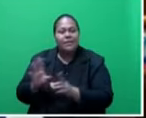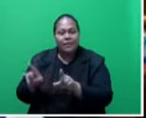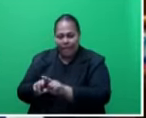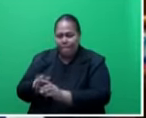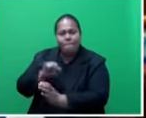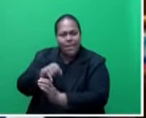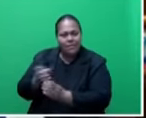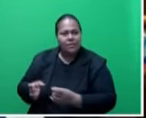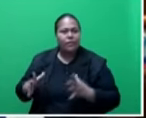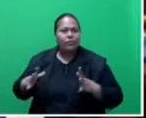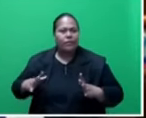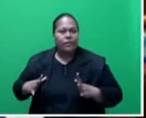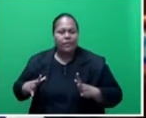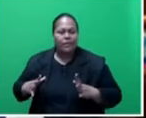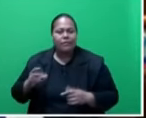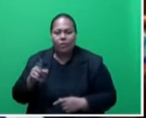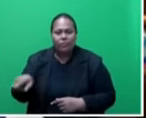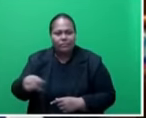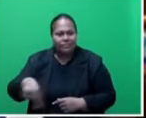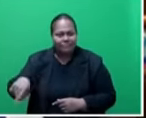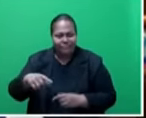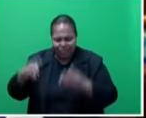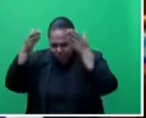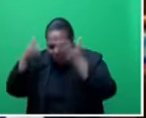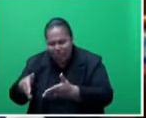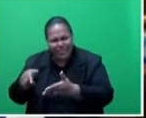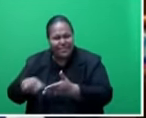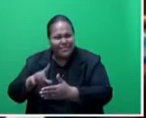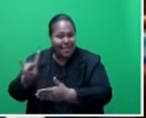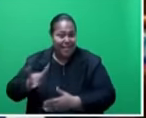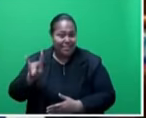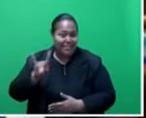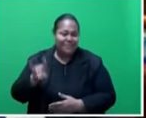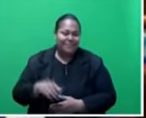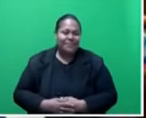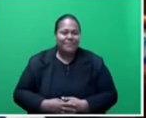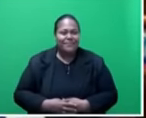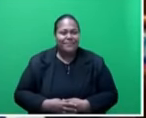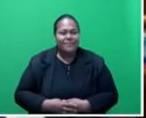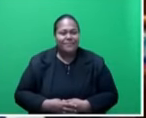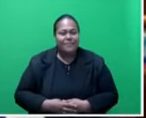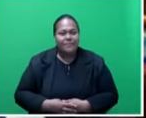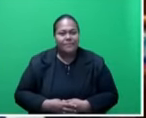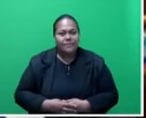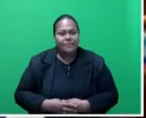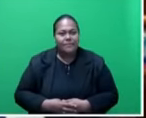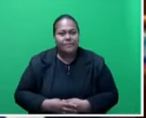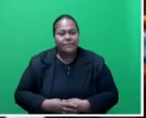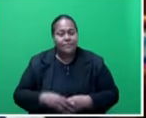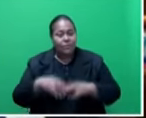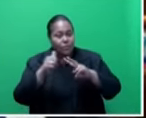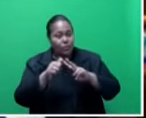provided free to, while this clinic was executed. Mr. Speaker